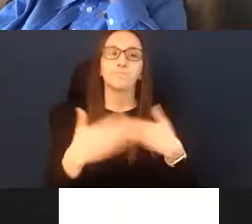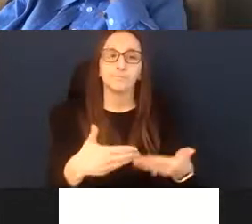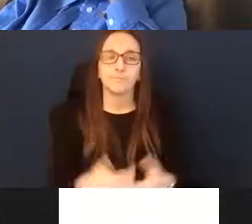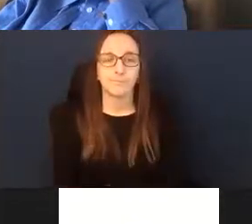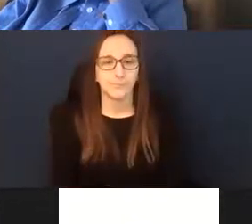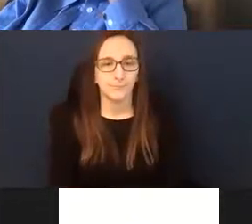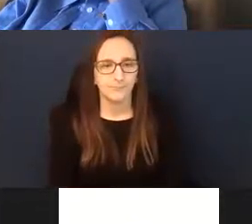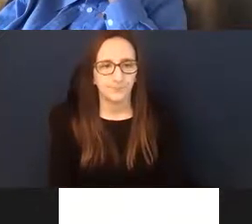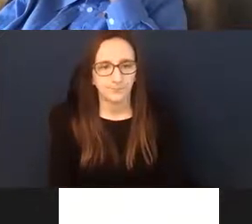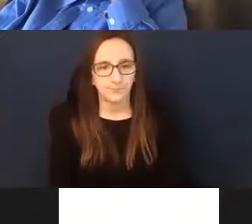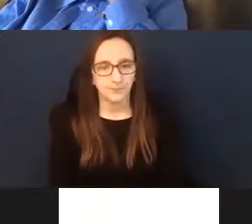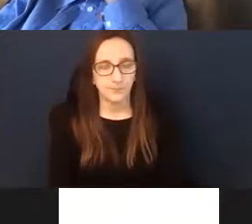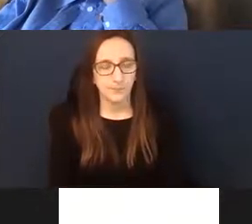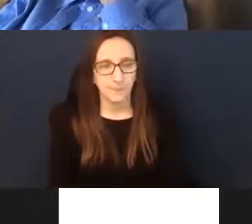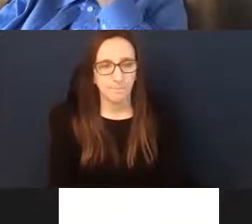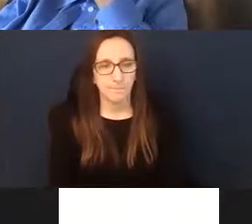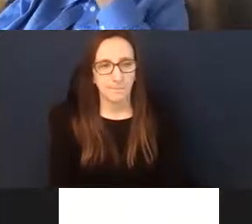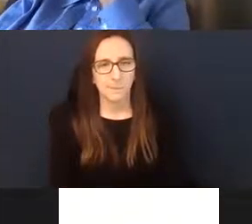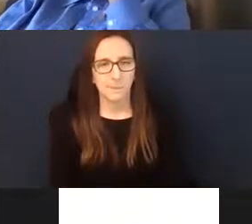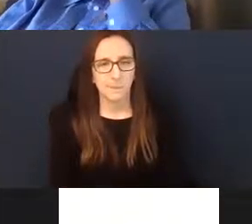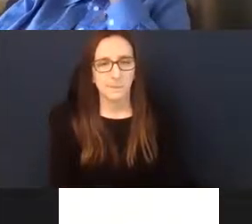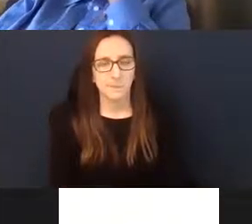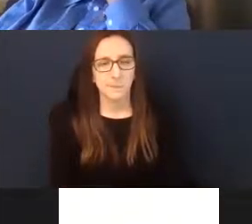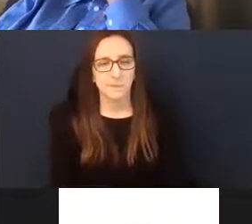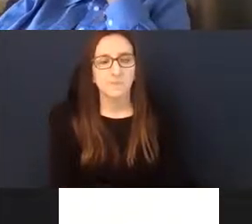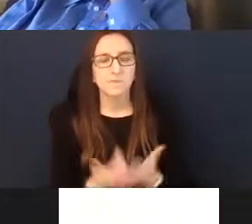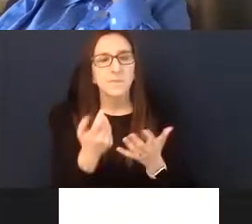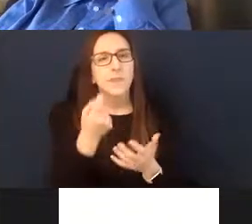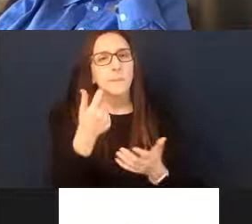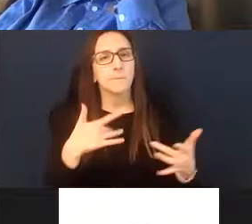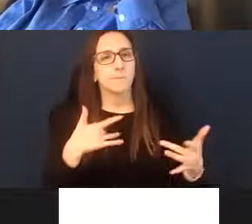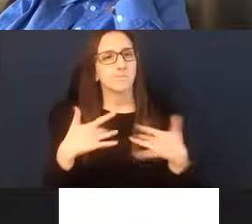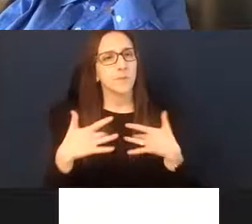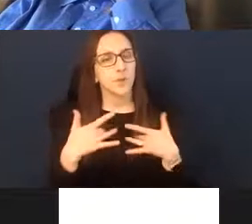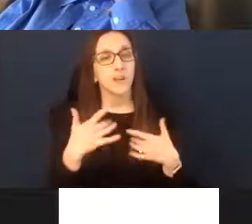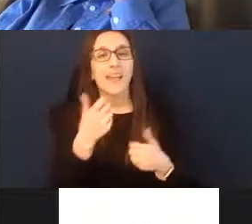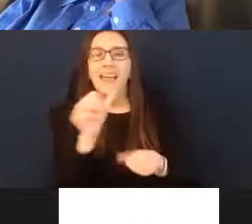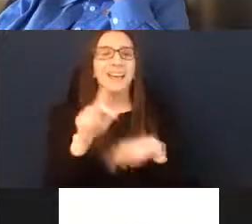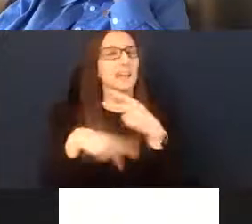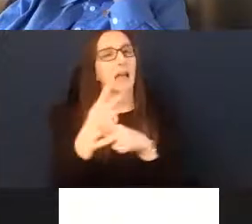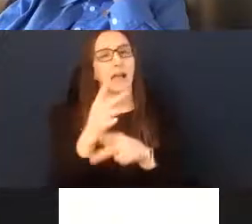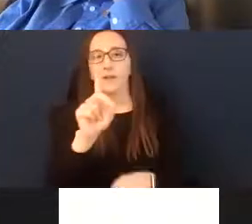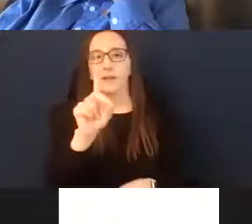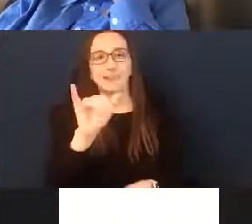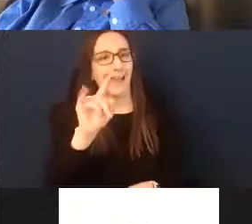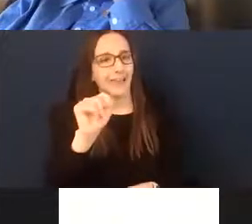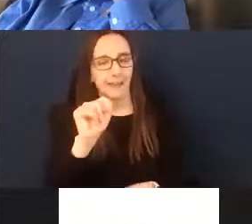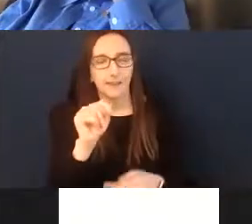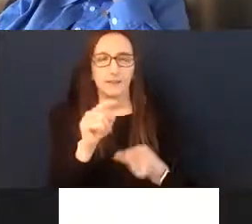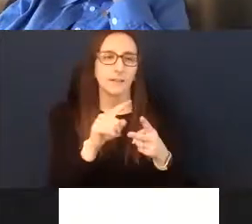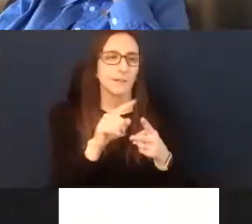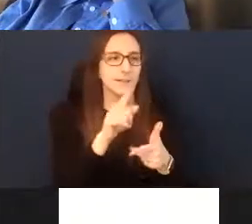us. So something of concern when being on any type of diet, whether it be the keto,